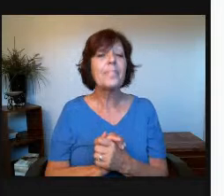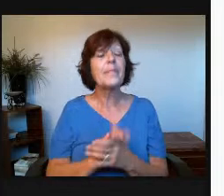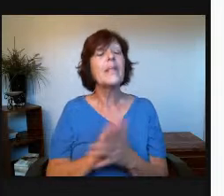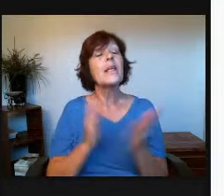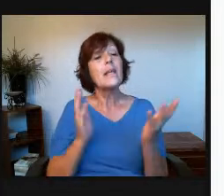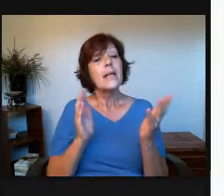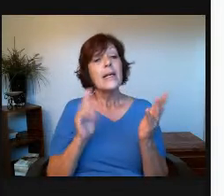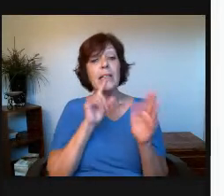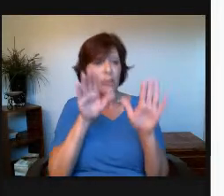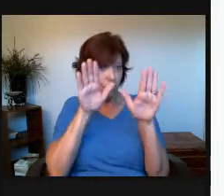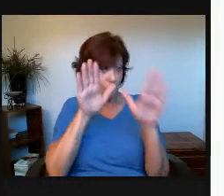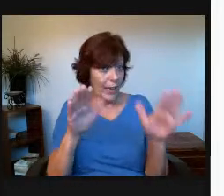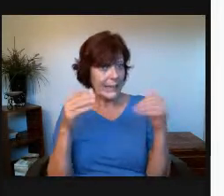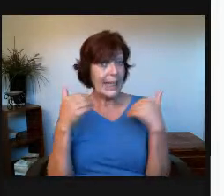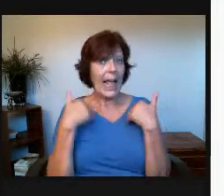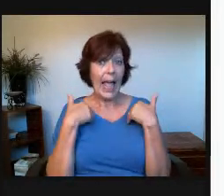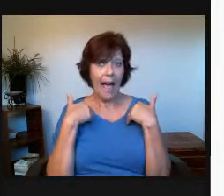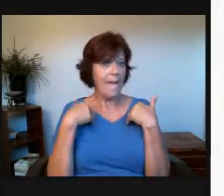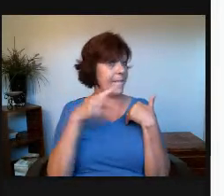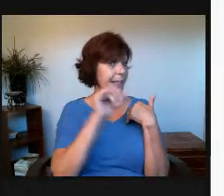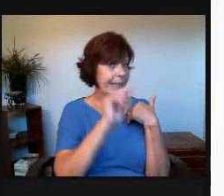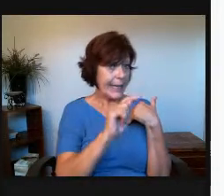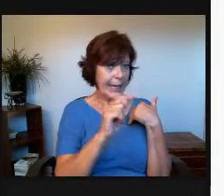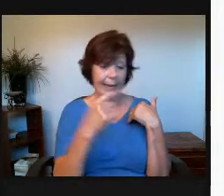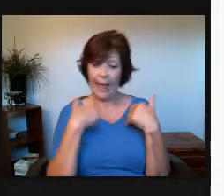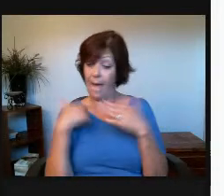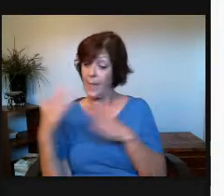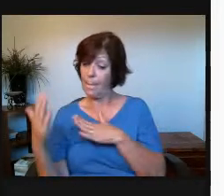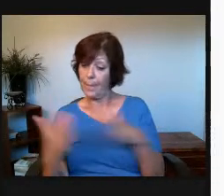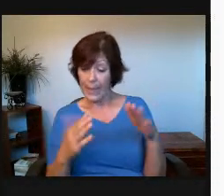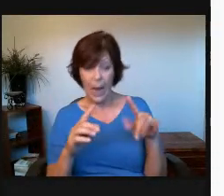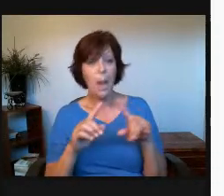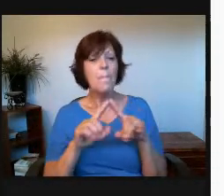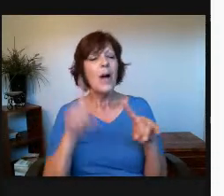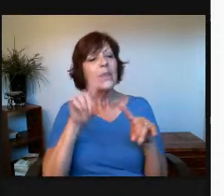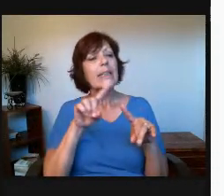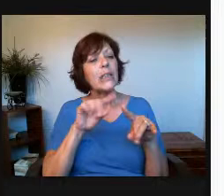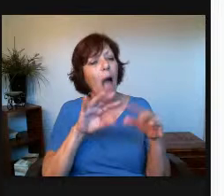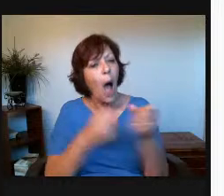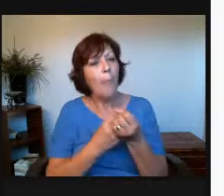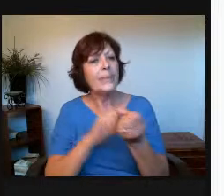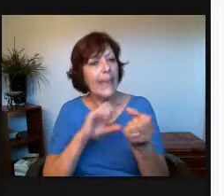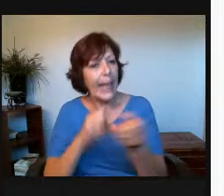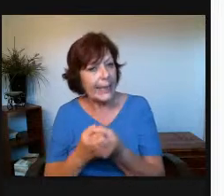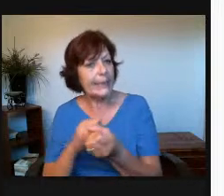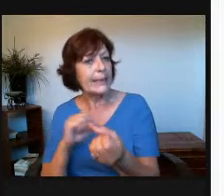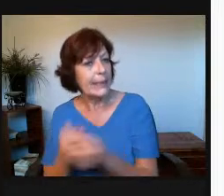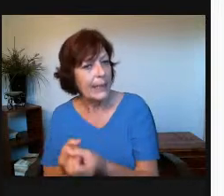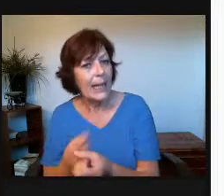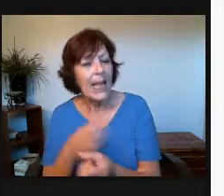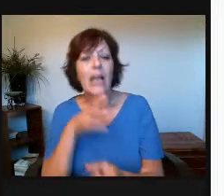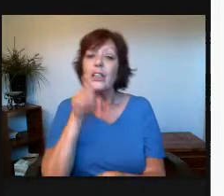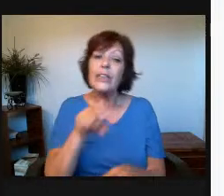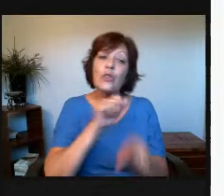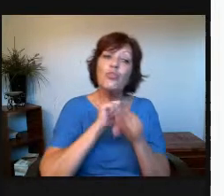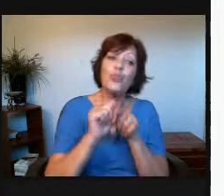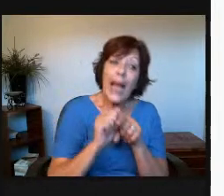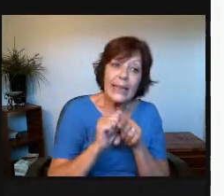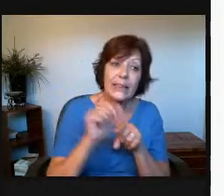So it's great to have kits and it's great to have plans, but we have to update those. You also need to practice your